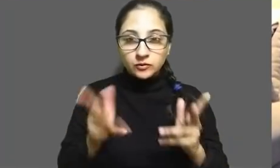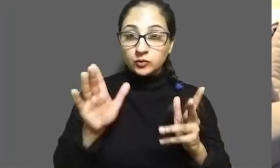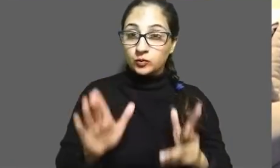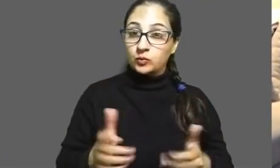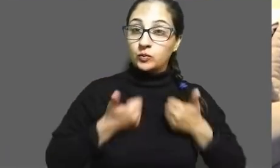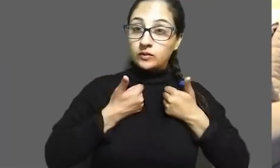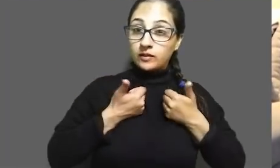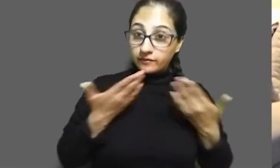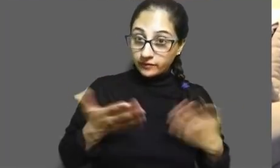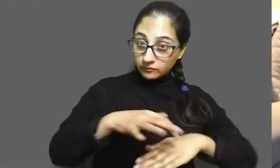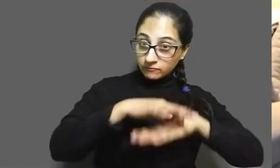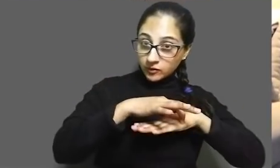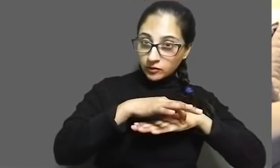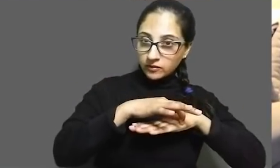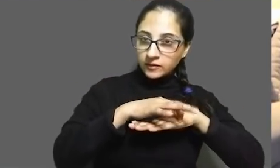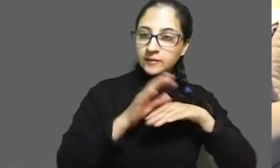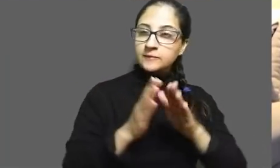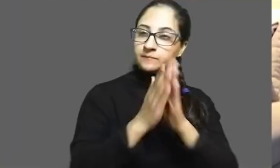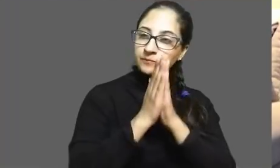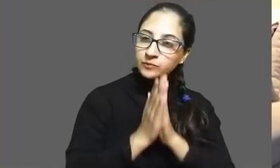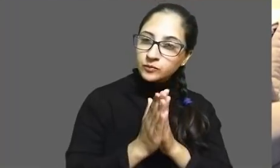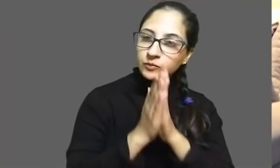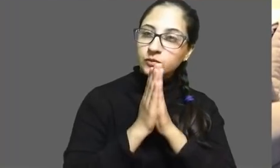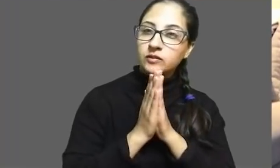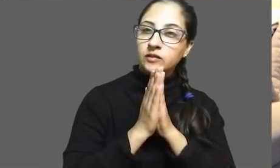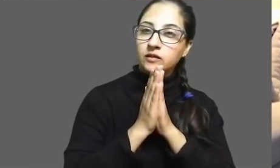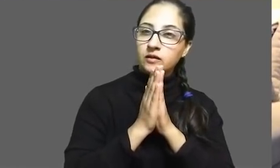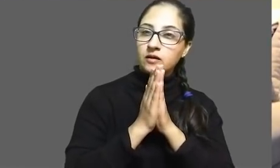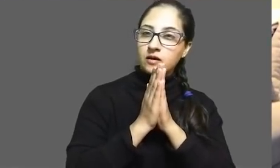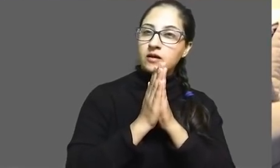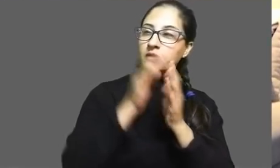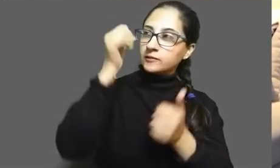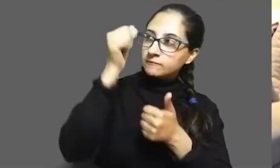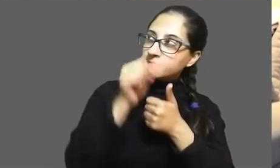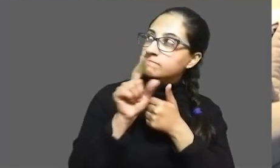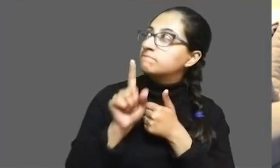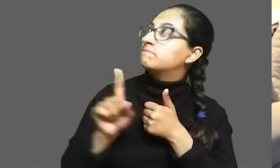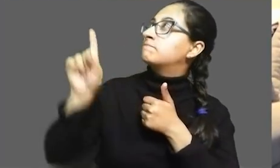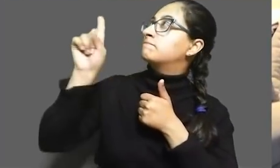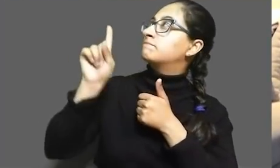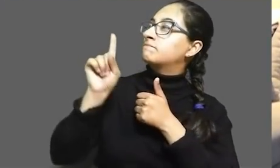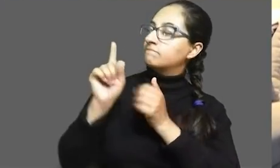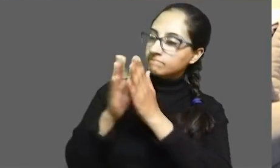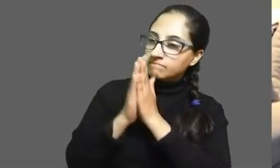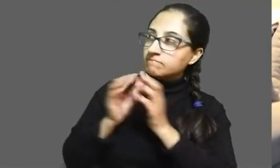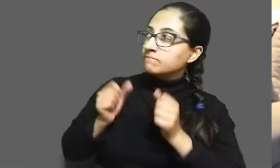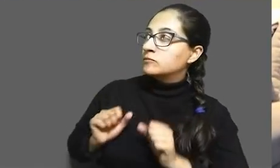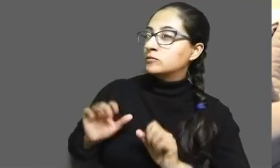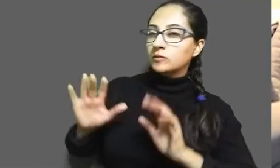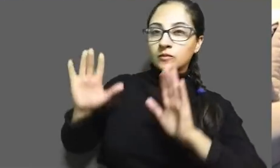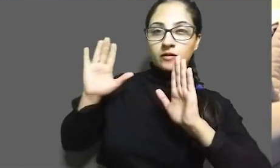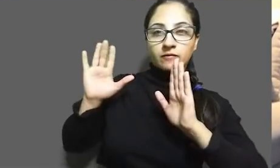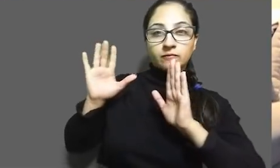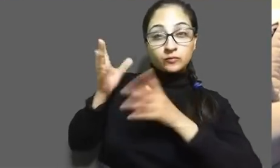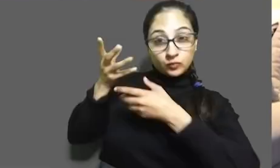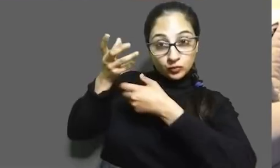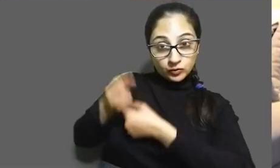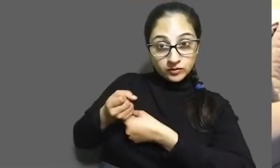strengthening that bond throughout our lifetime, through prayer, remembrance,